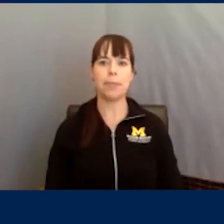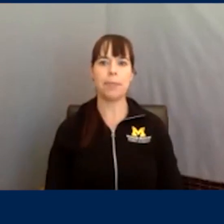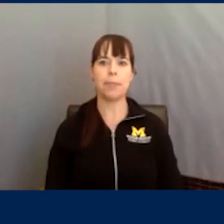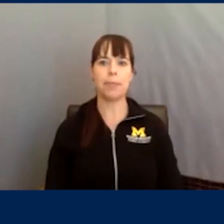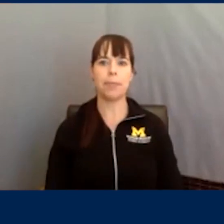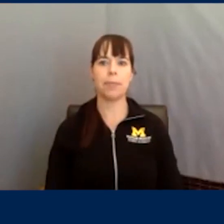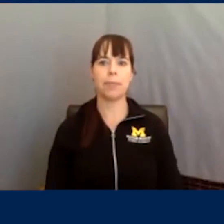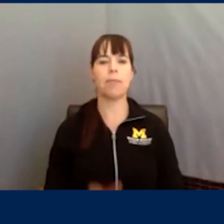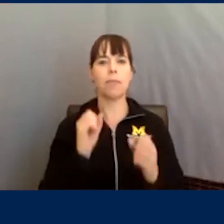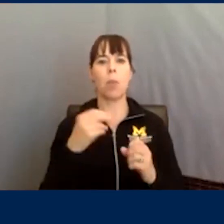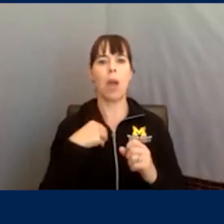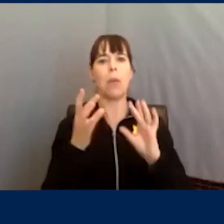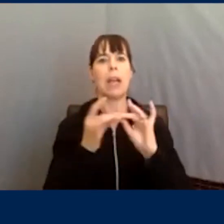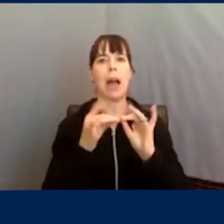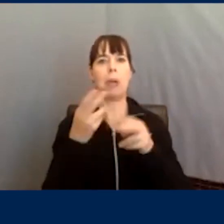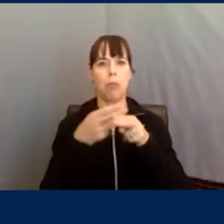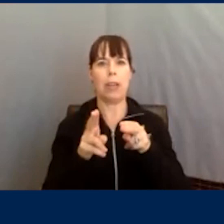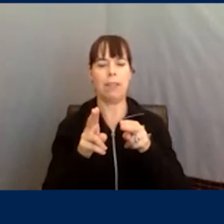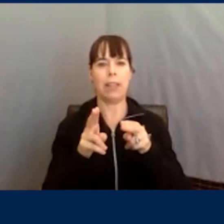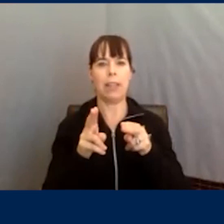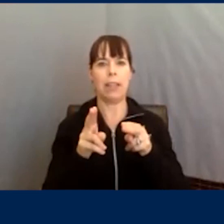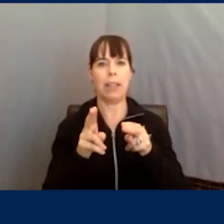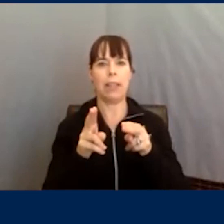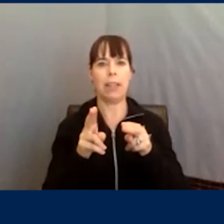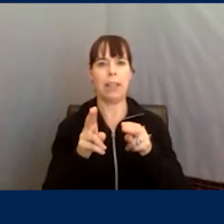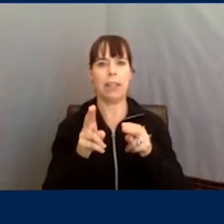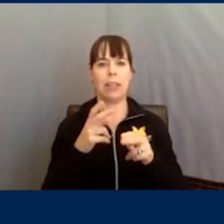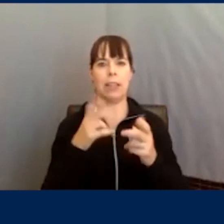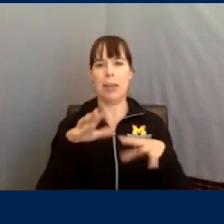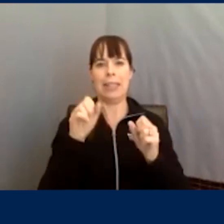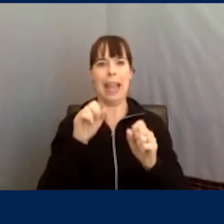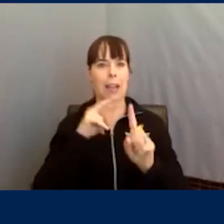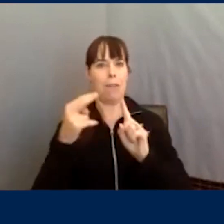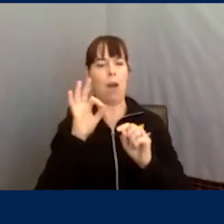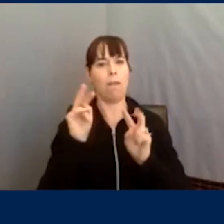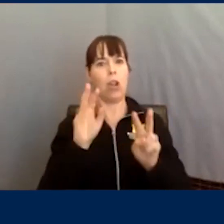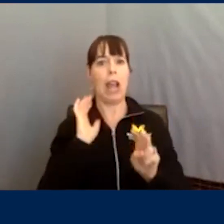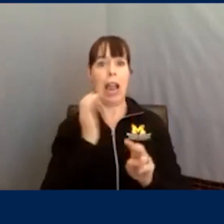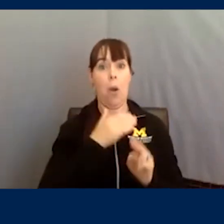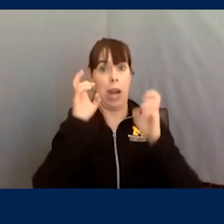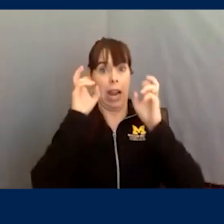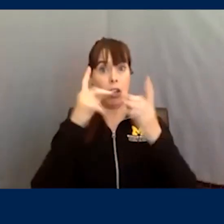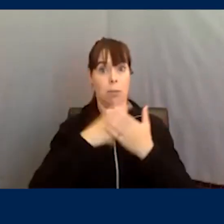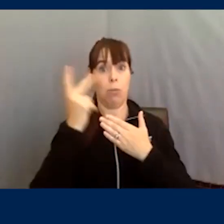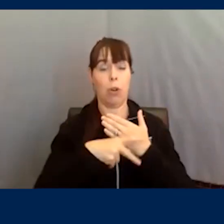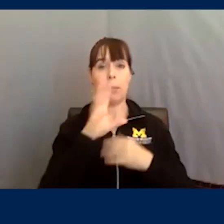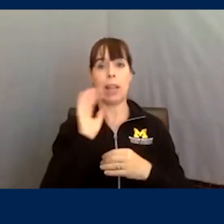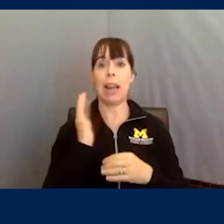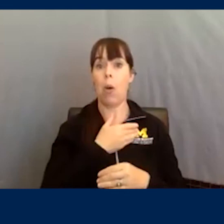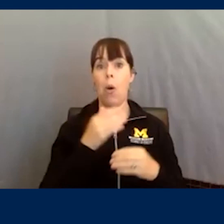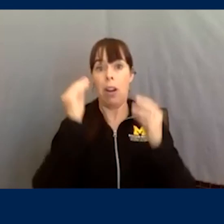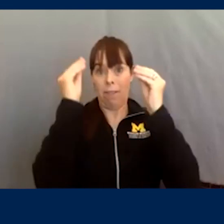So I'll comment briefly, and I'm going to take the tact of looking at our educational programs and our